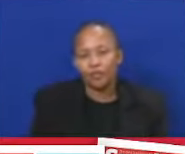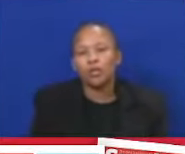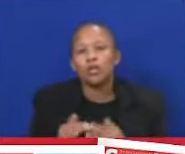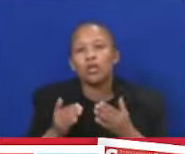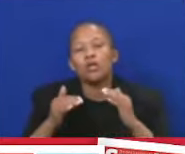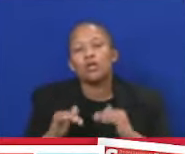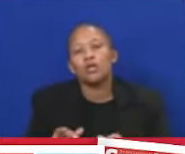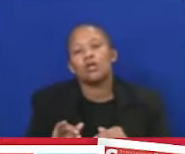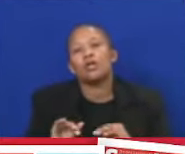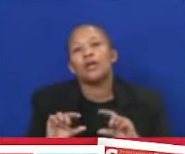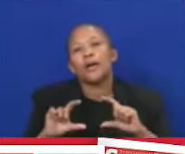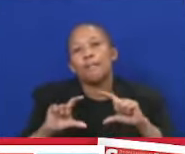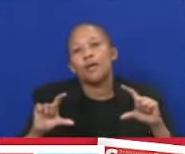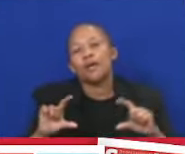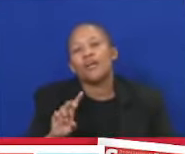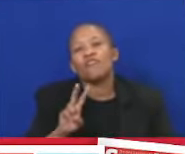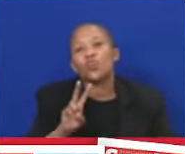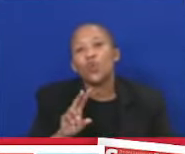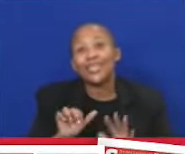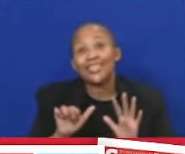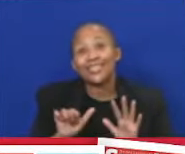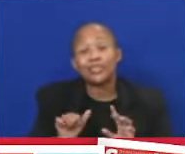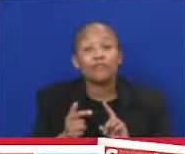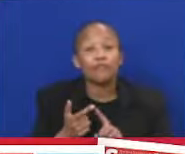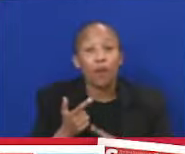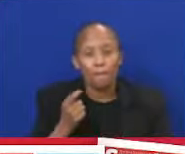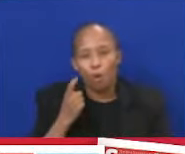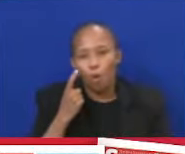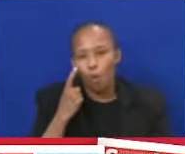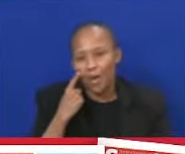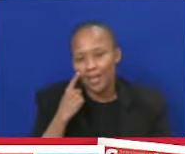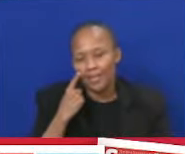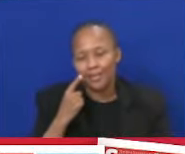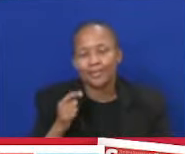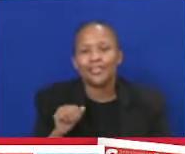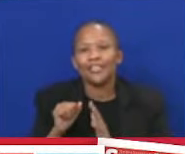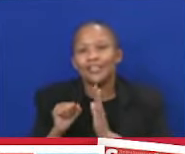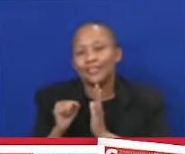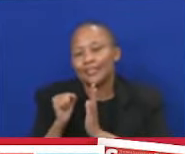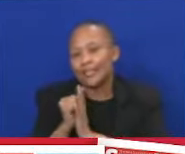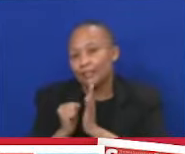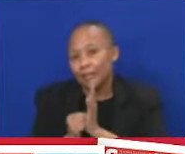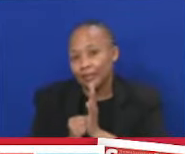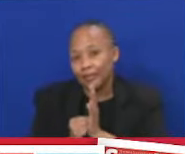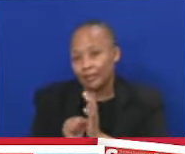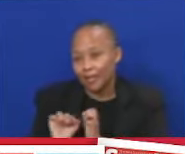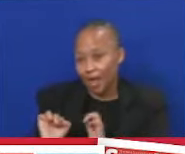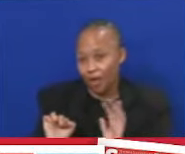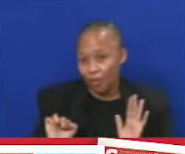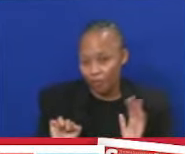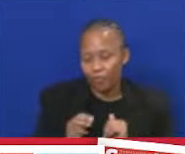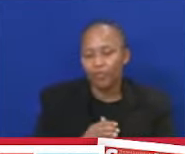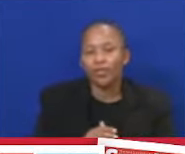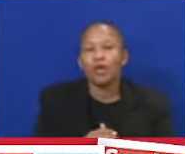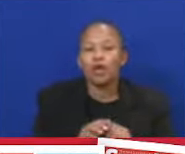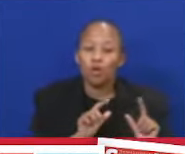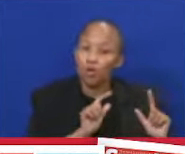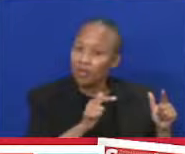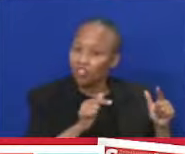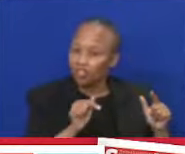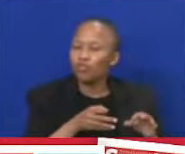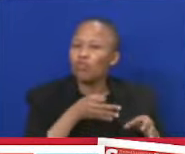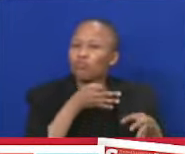of your witness statement. Please describe to the Commission this event subsequent